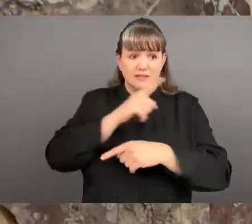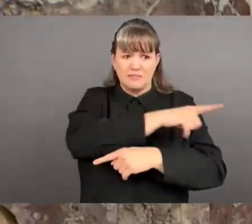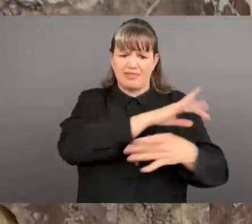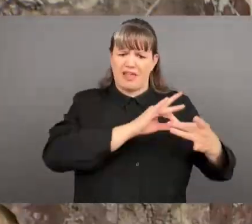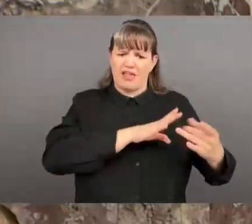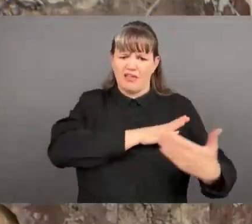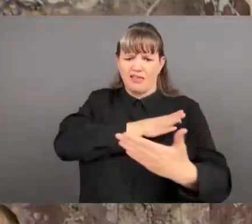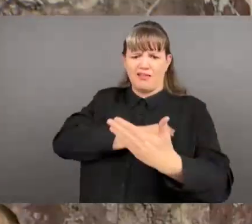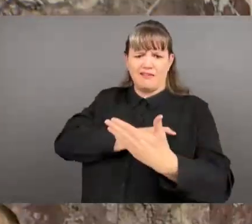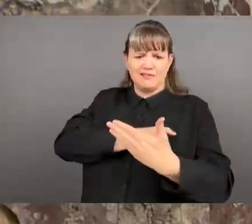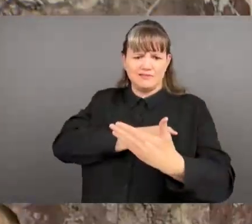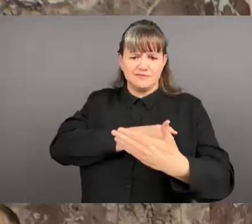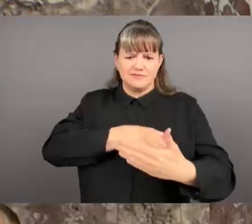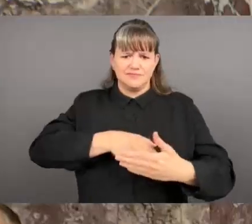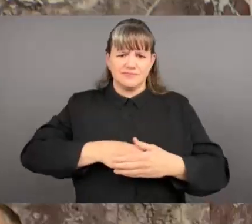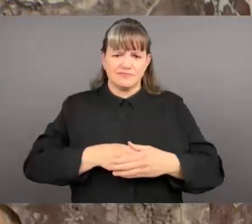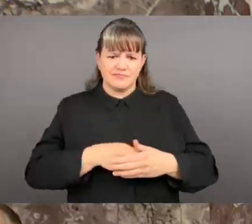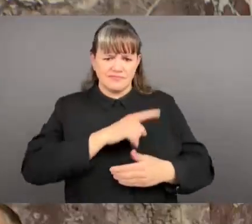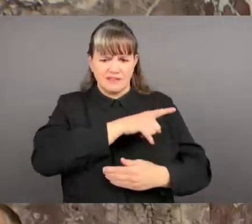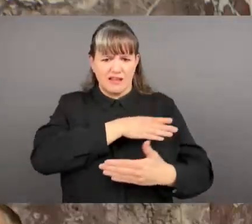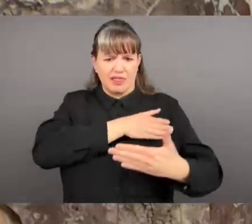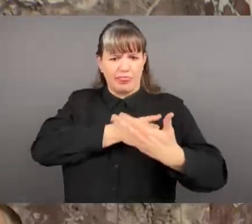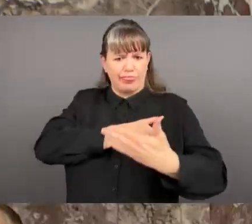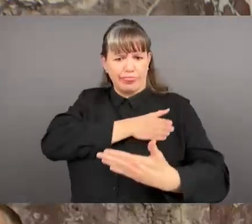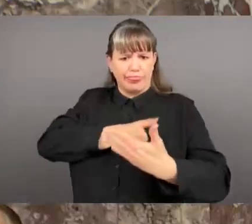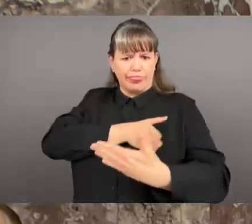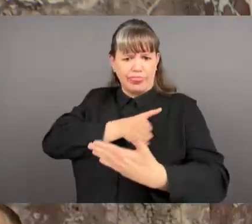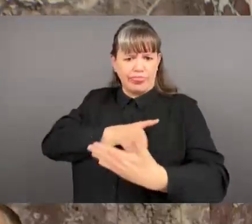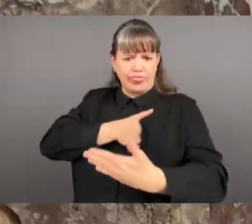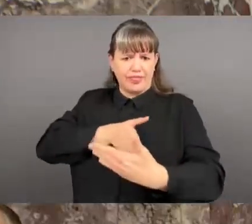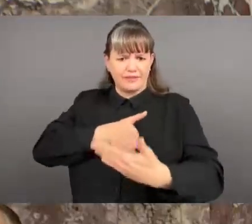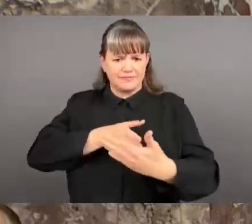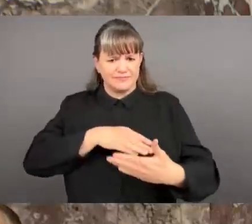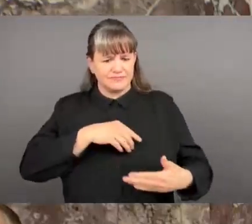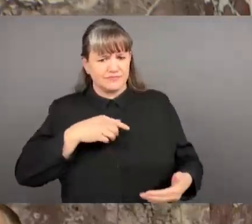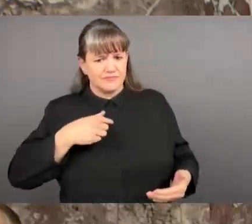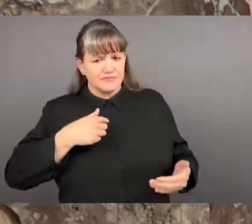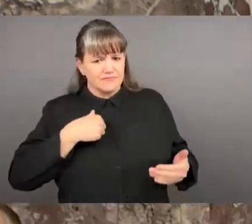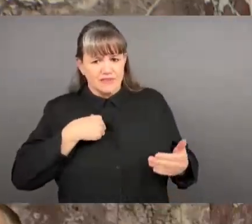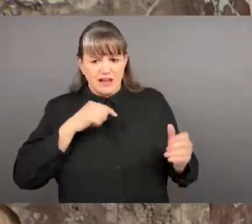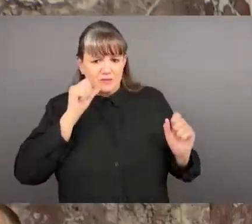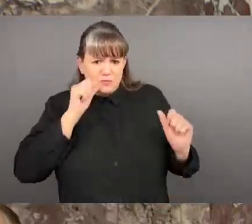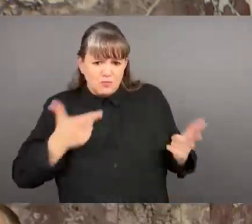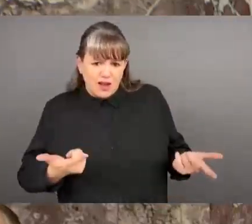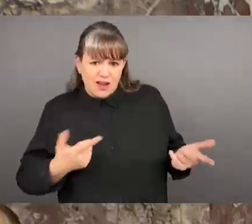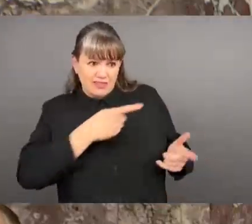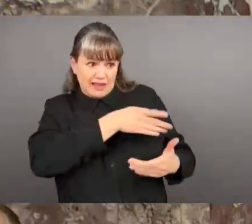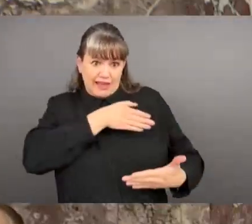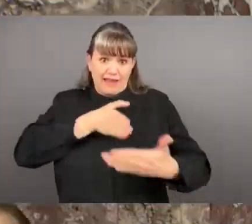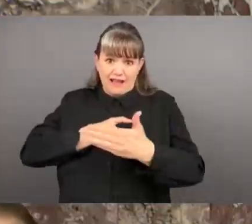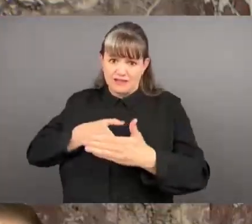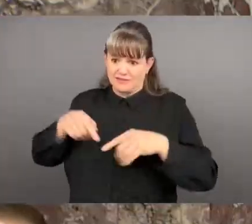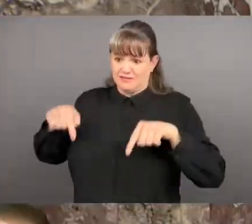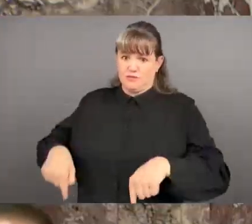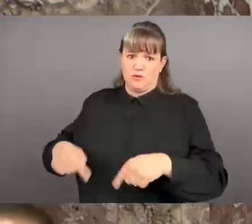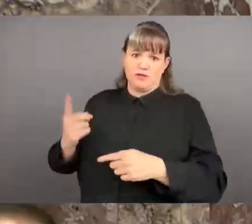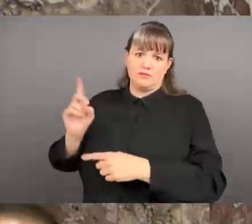change. I'm not surprised they're against this one, but we're going to continue to take action to build our economy and to address climate